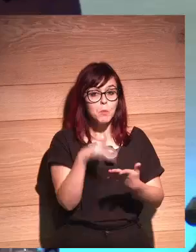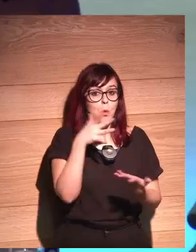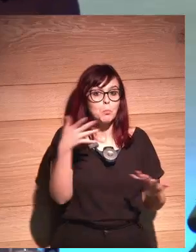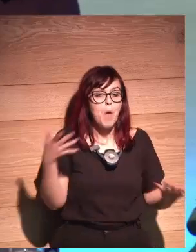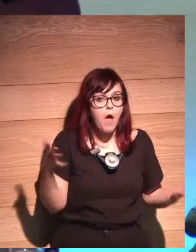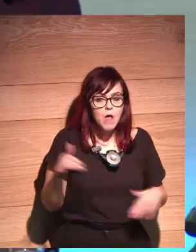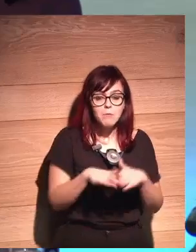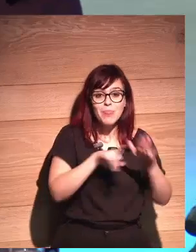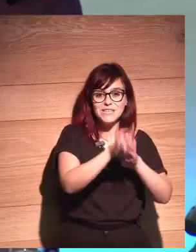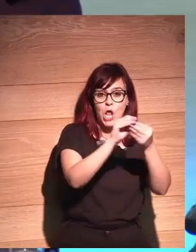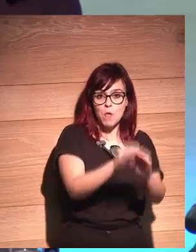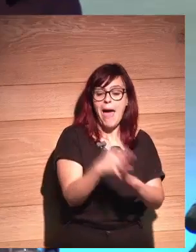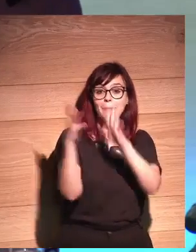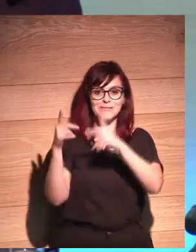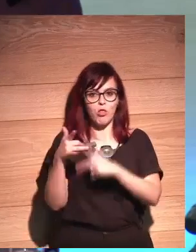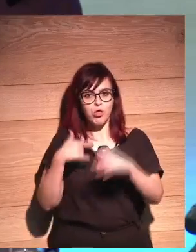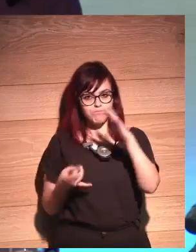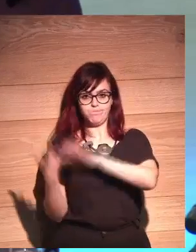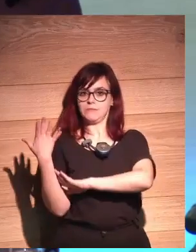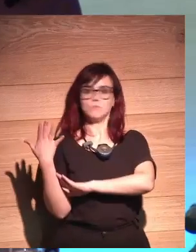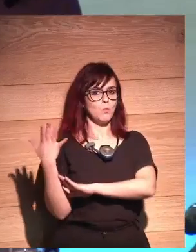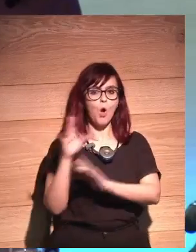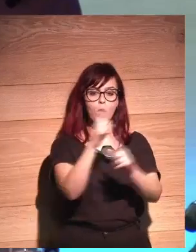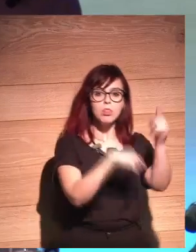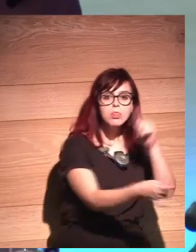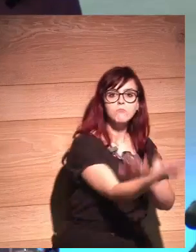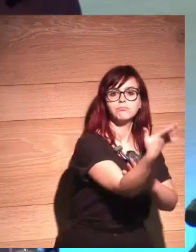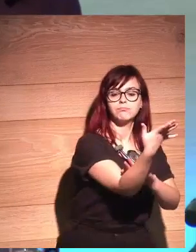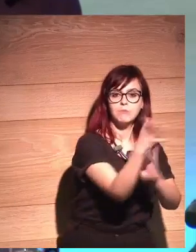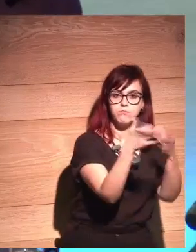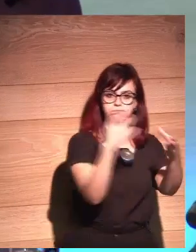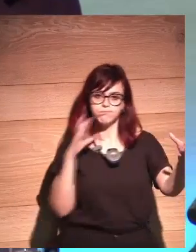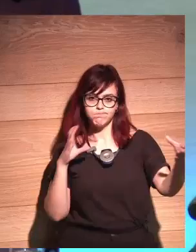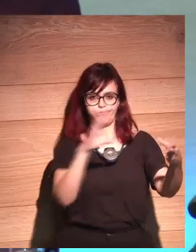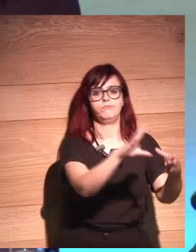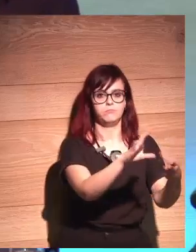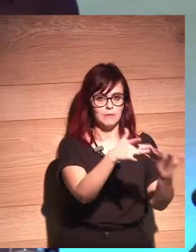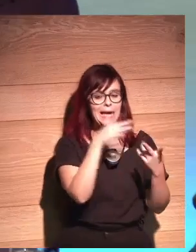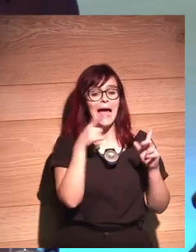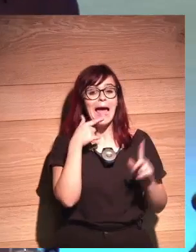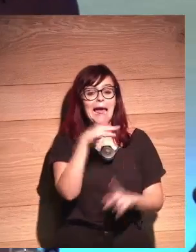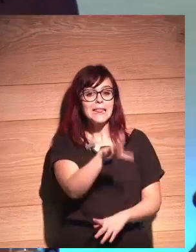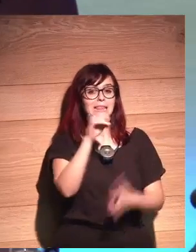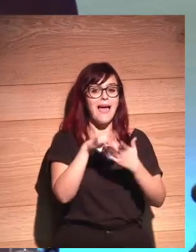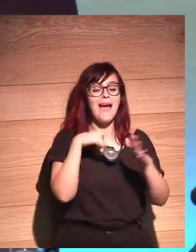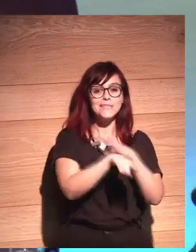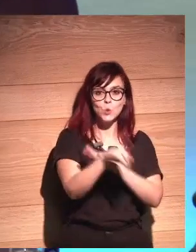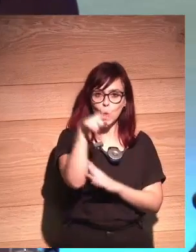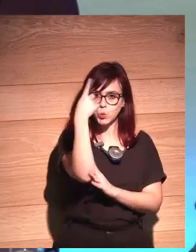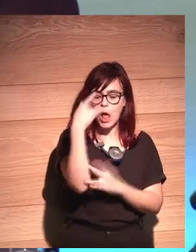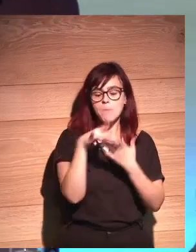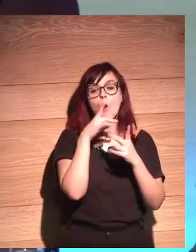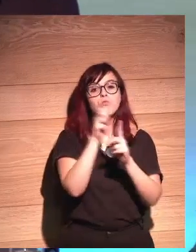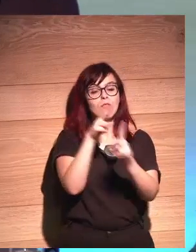fabric, because we might have a good project that can be organized